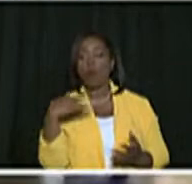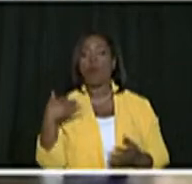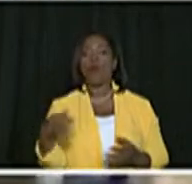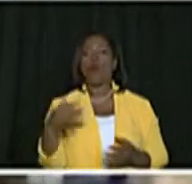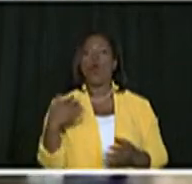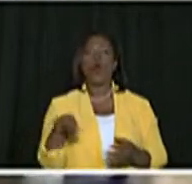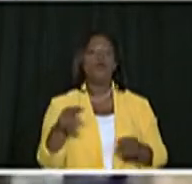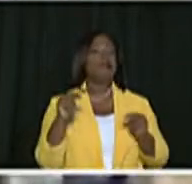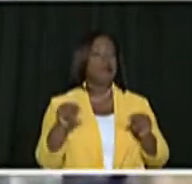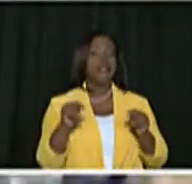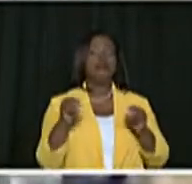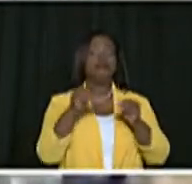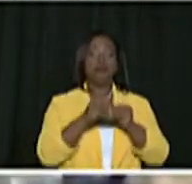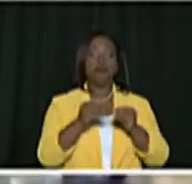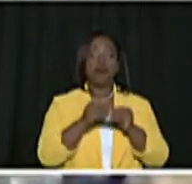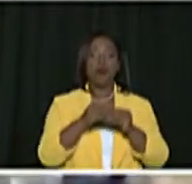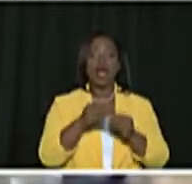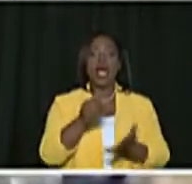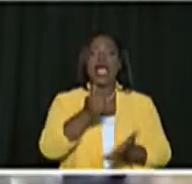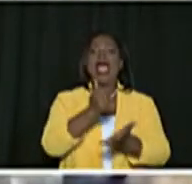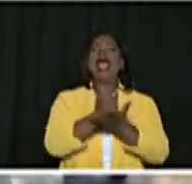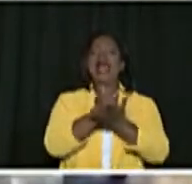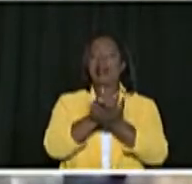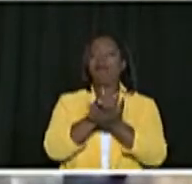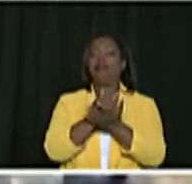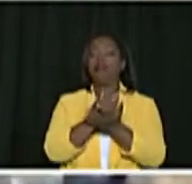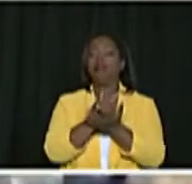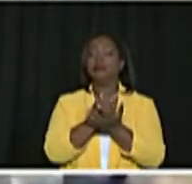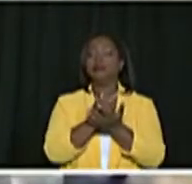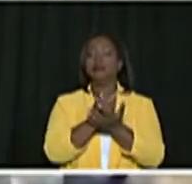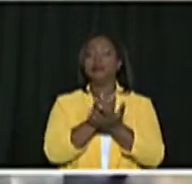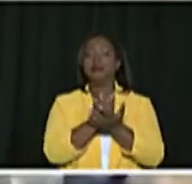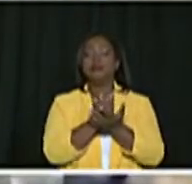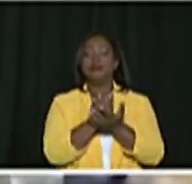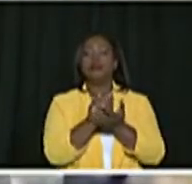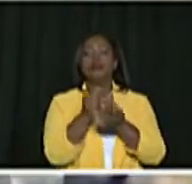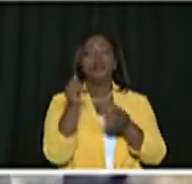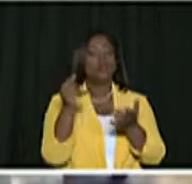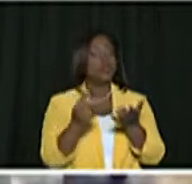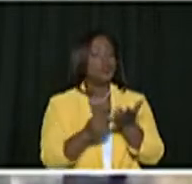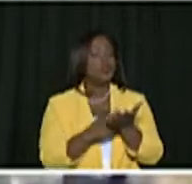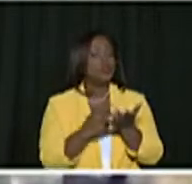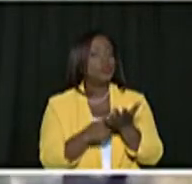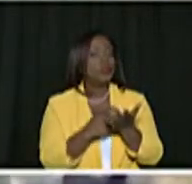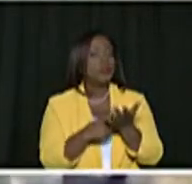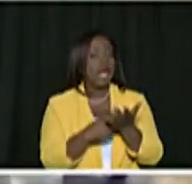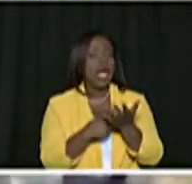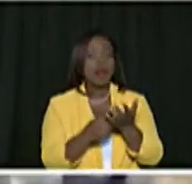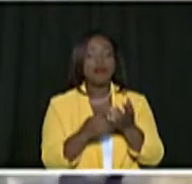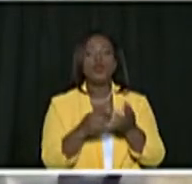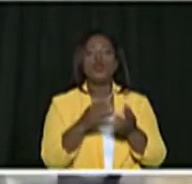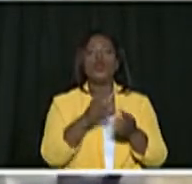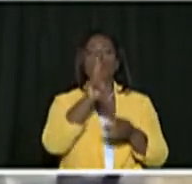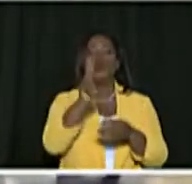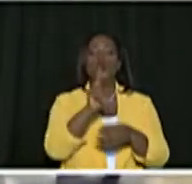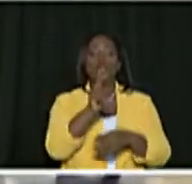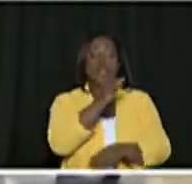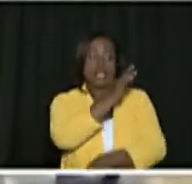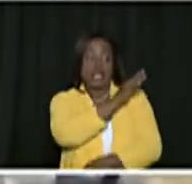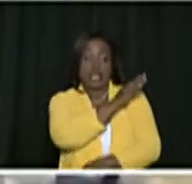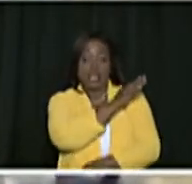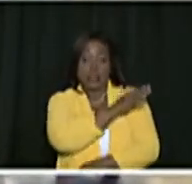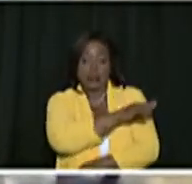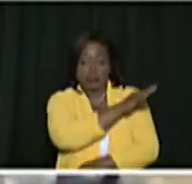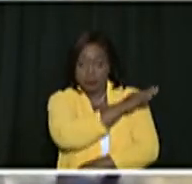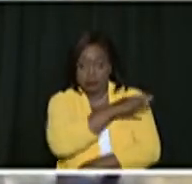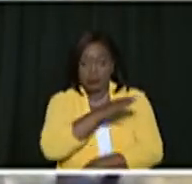child guidance clinics, and sometimes we use private persons like Dr. Kai. So the CPFSA, we know that behavioral